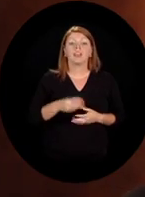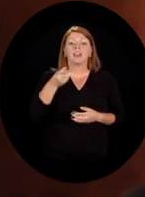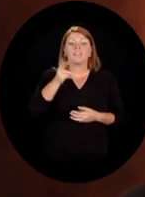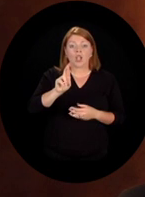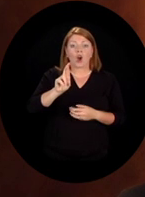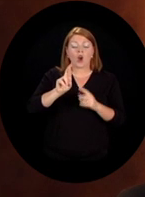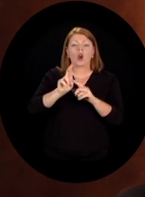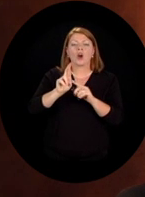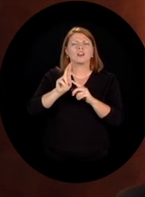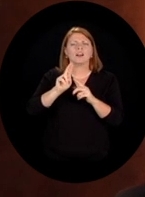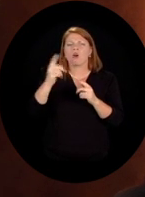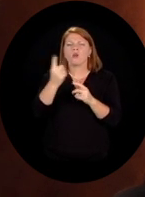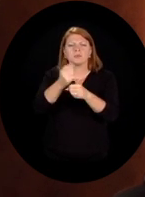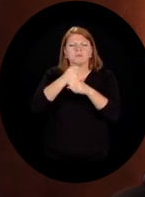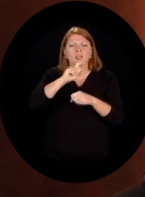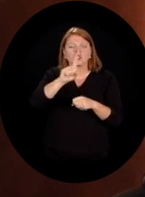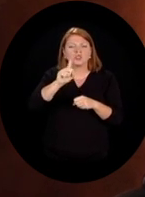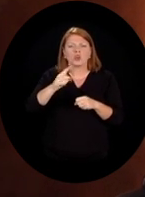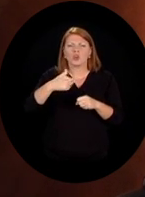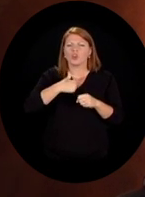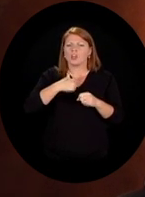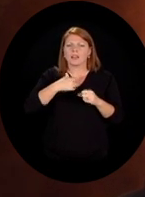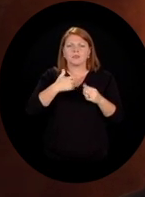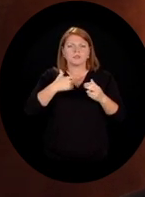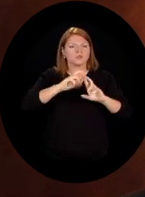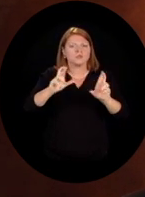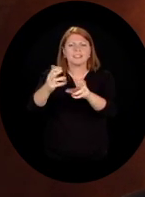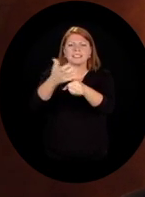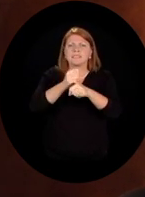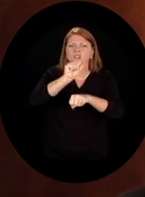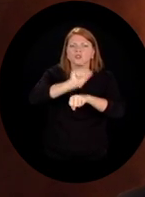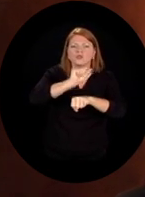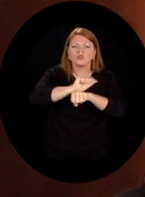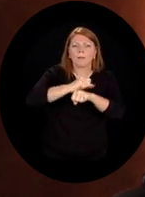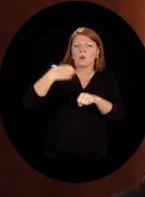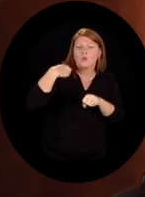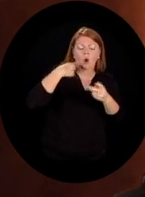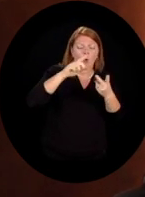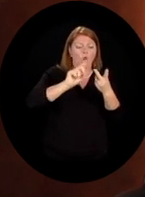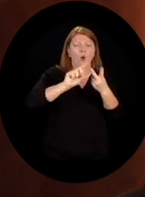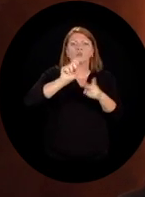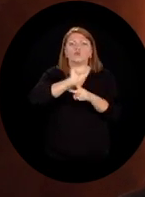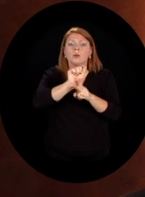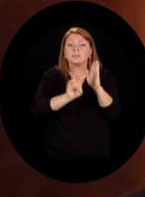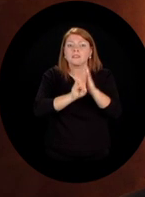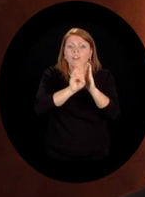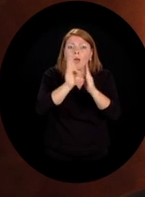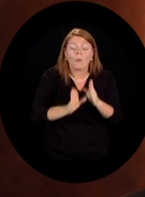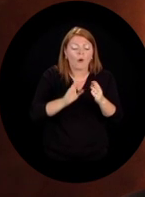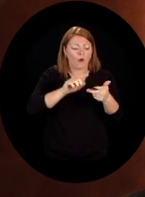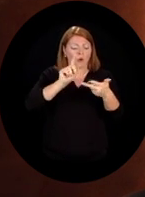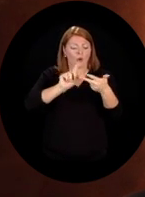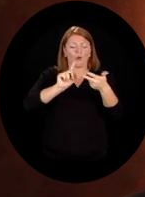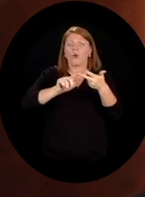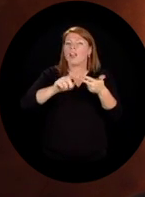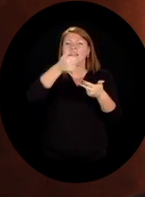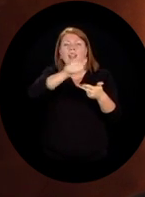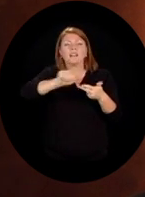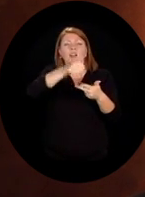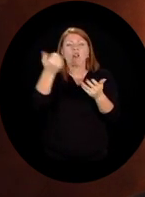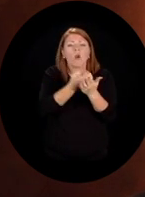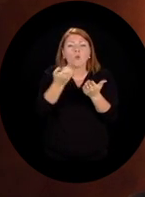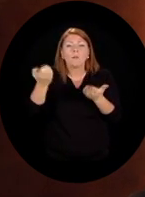VR made sure that I had available to me a job coach, job developer. They offered me any